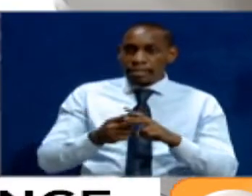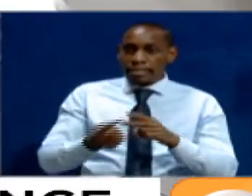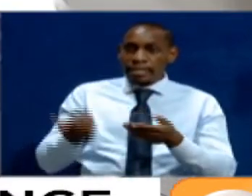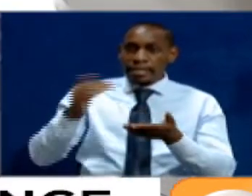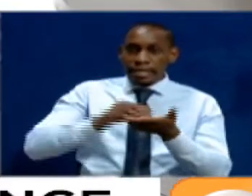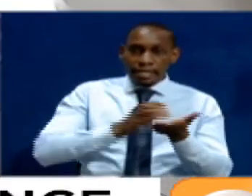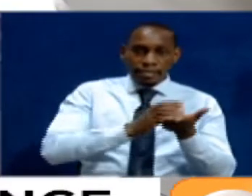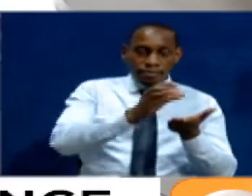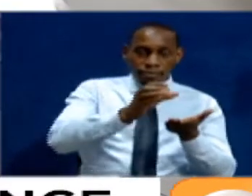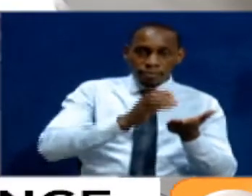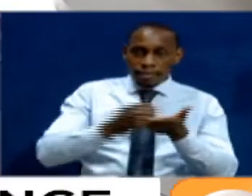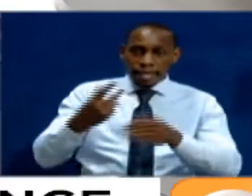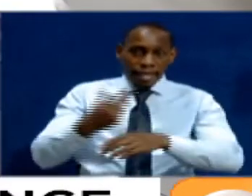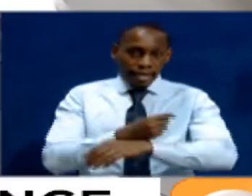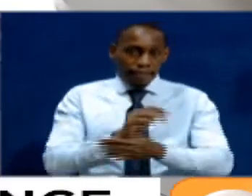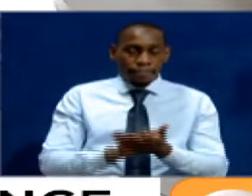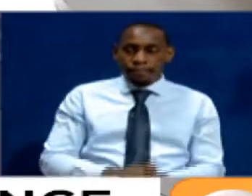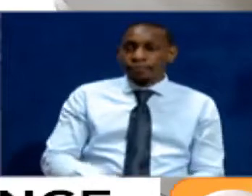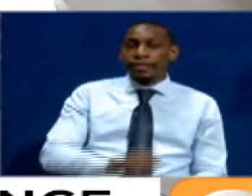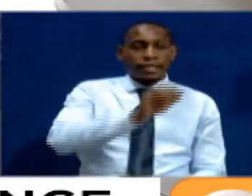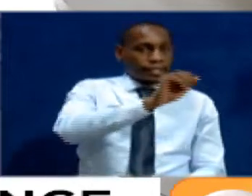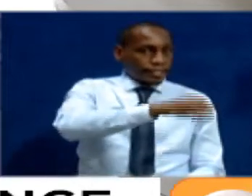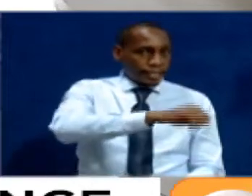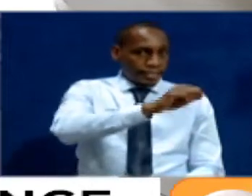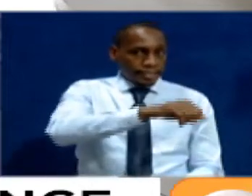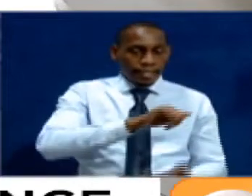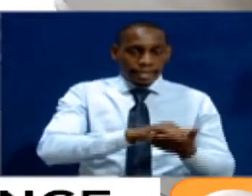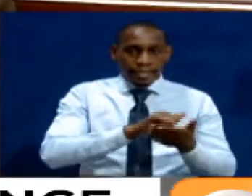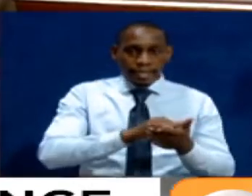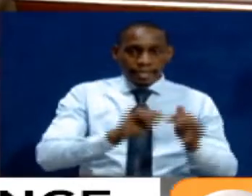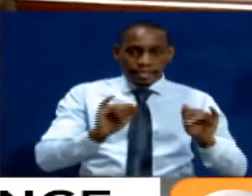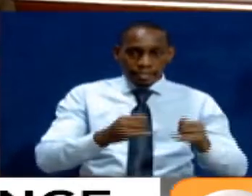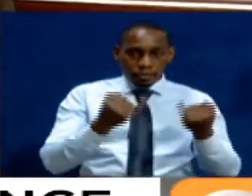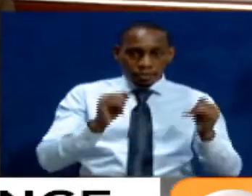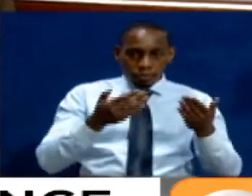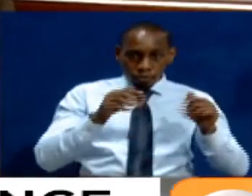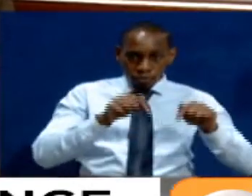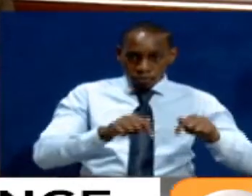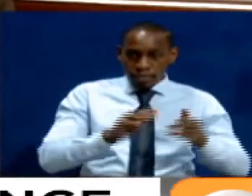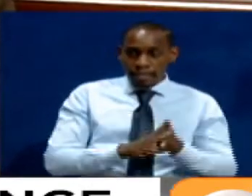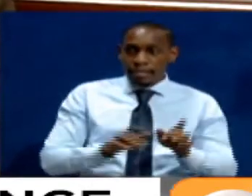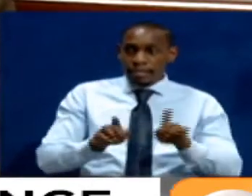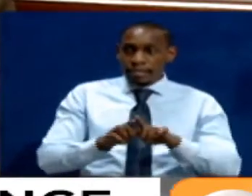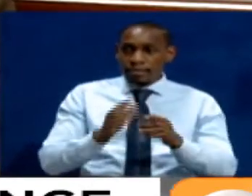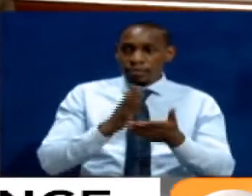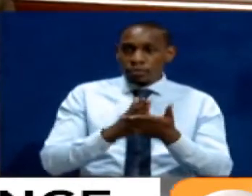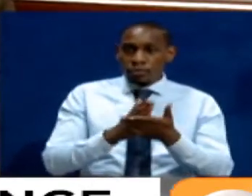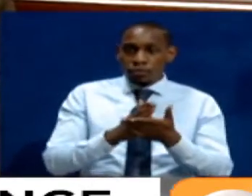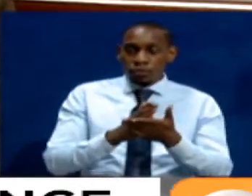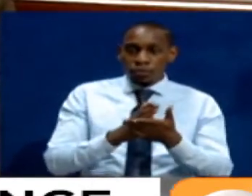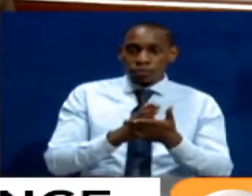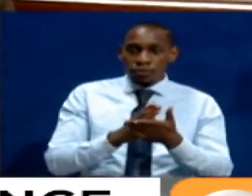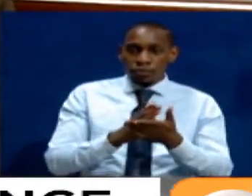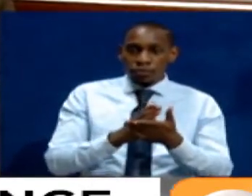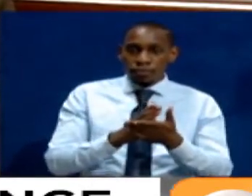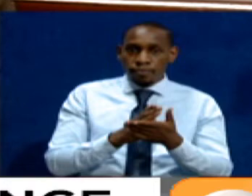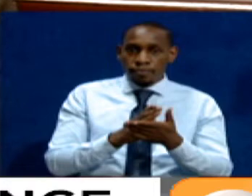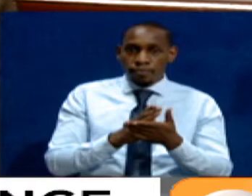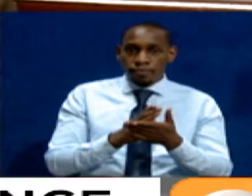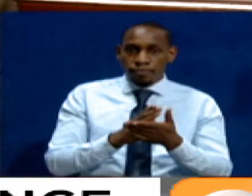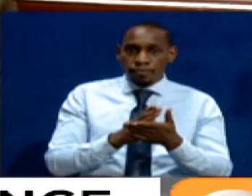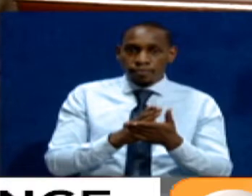restarted distribution of AstraZeneca. Yes. That was breaking news today. And in fact, a lot of countries upon